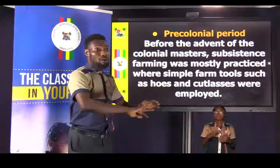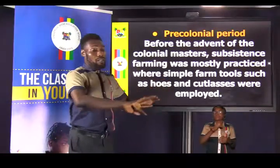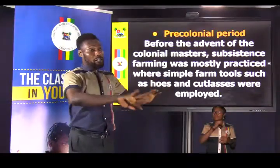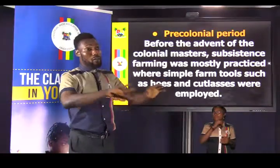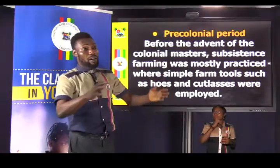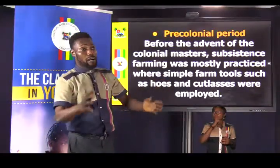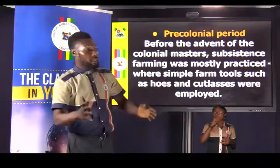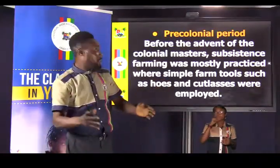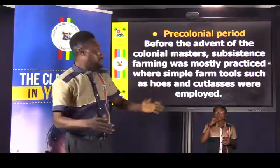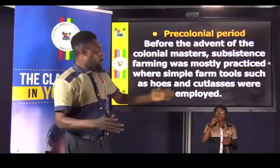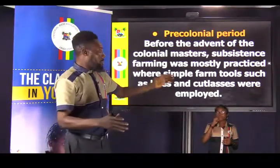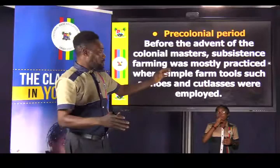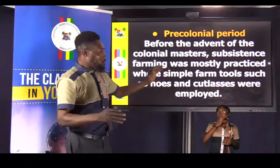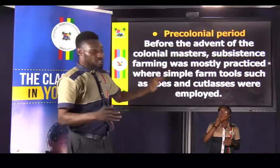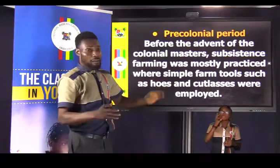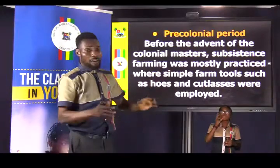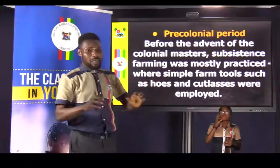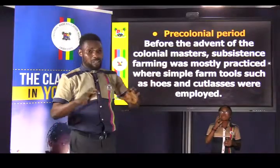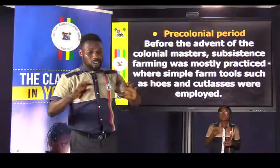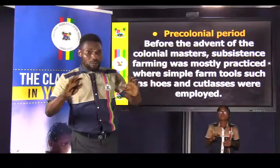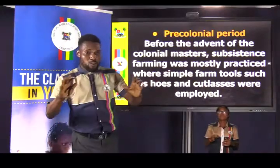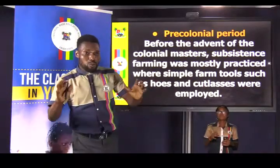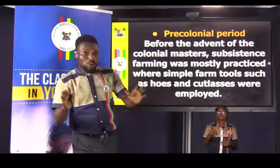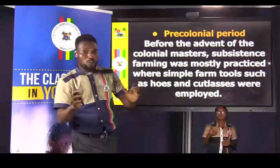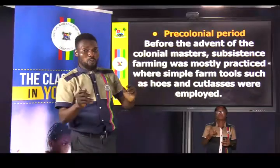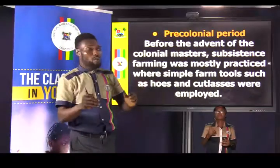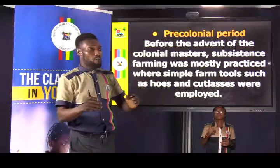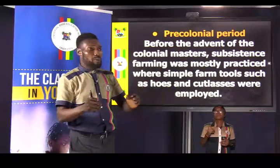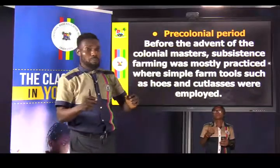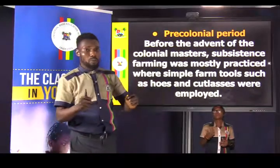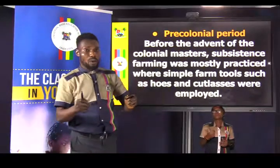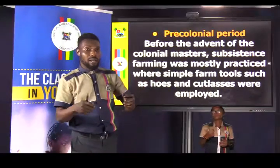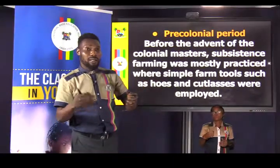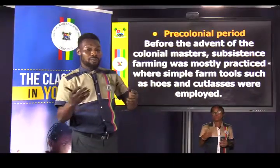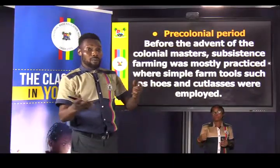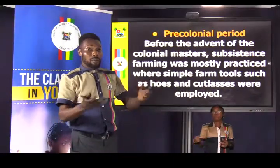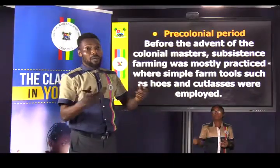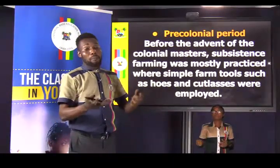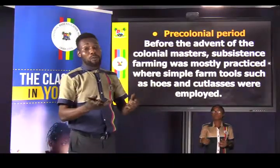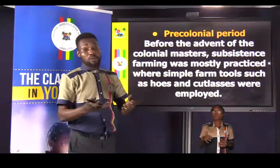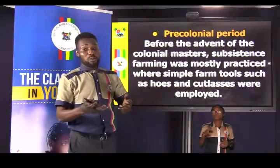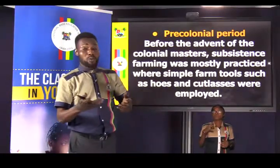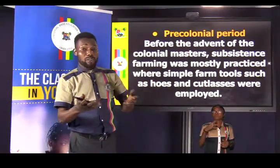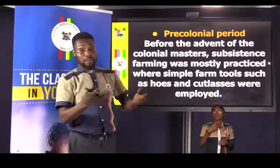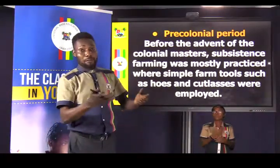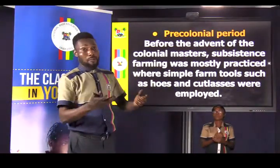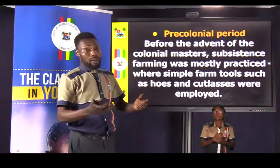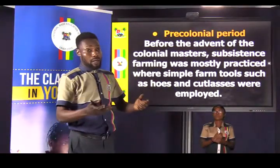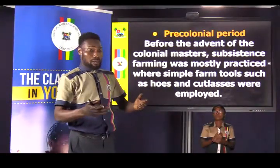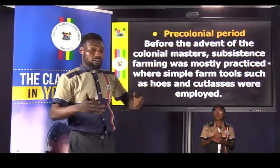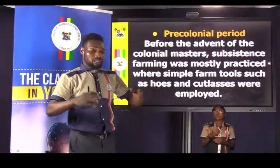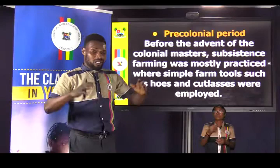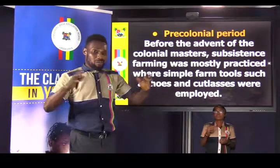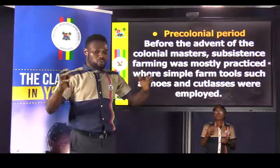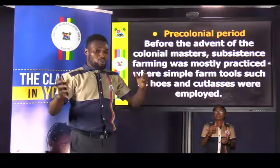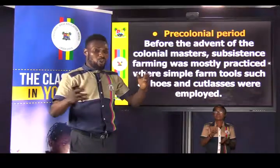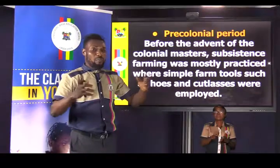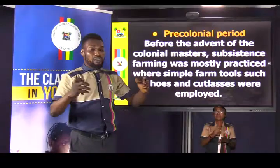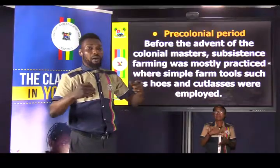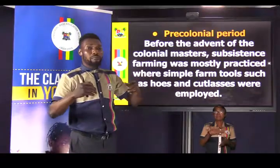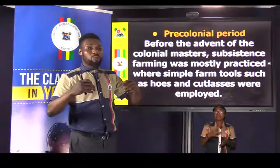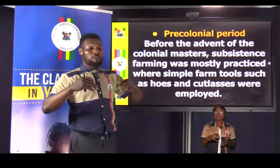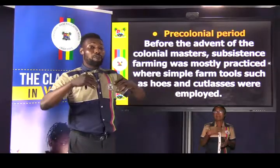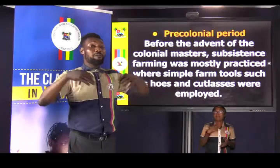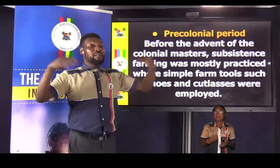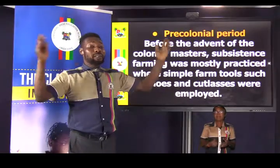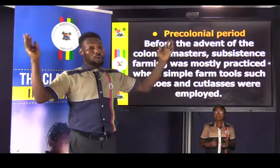your house, in your garden, subsistence farming is just for small group of people, and the produce you get from there will not